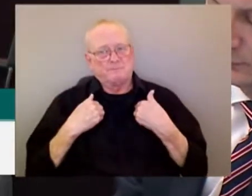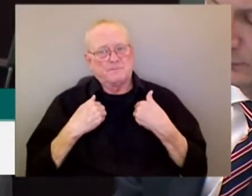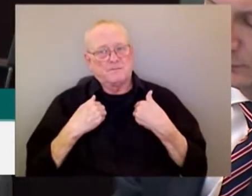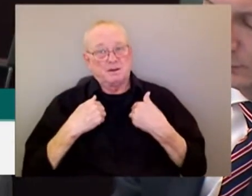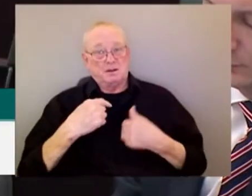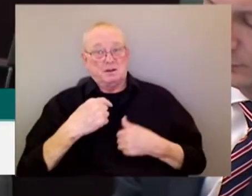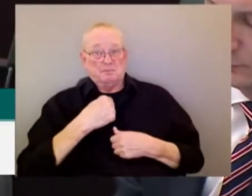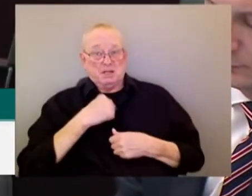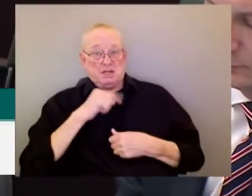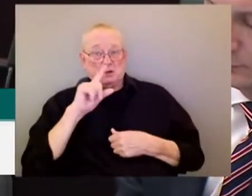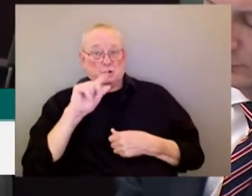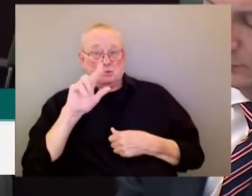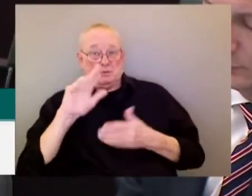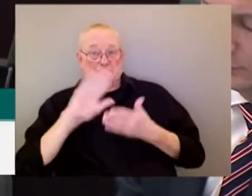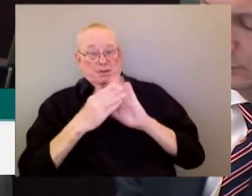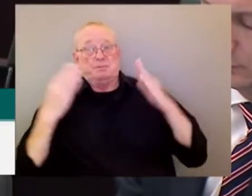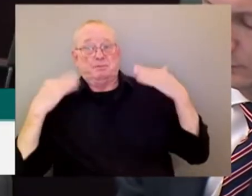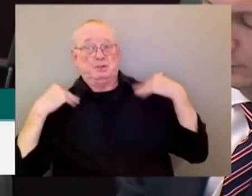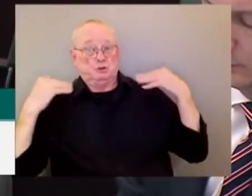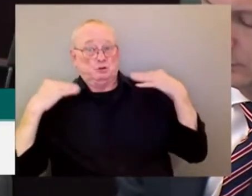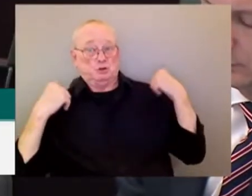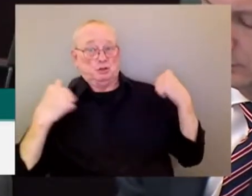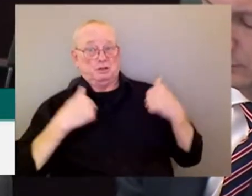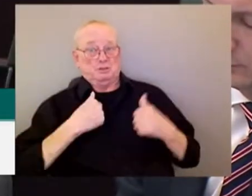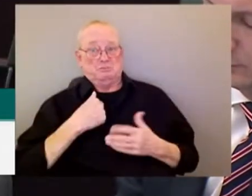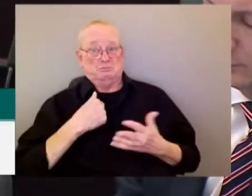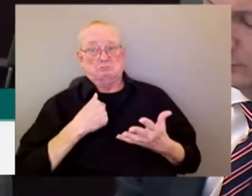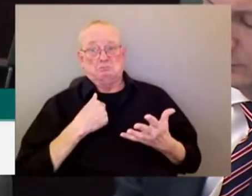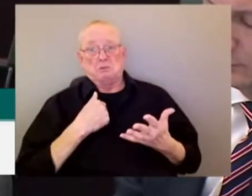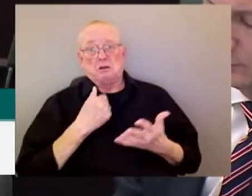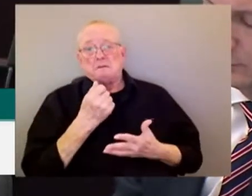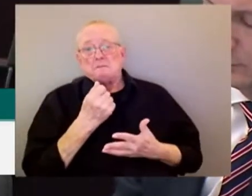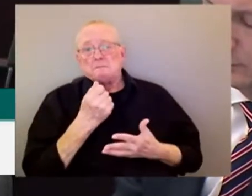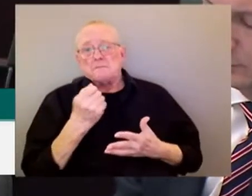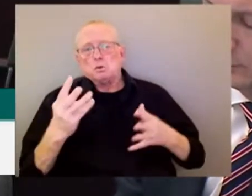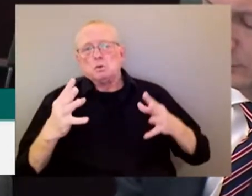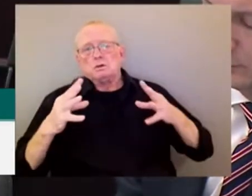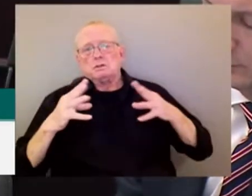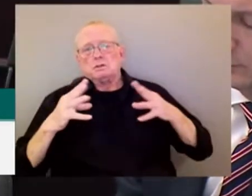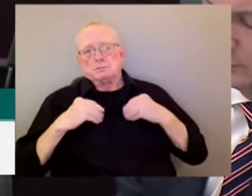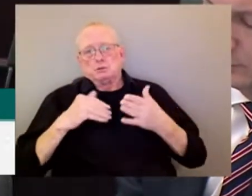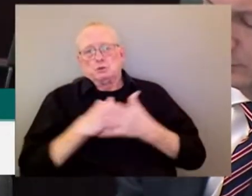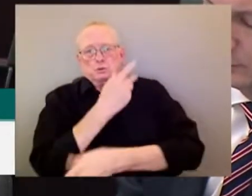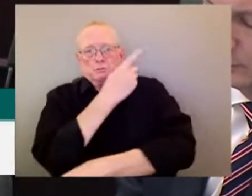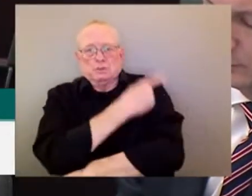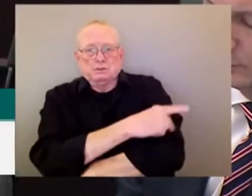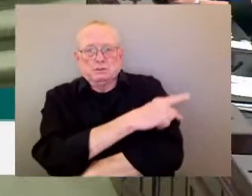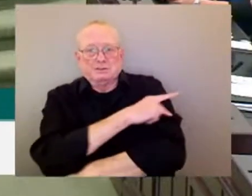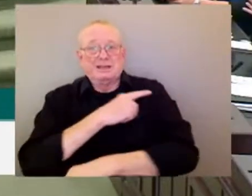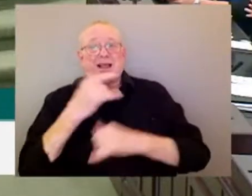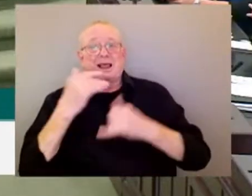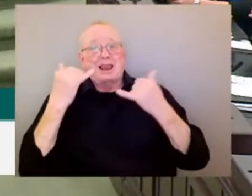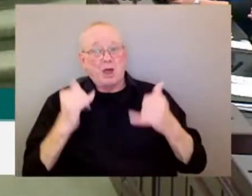had a handful of people taking new patients. We have over 602 doctors taking new patients now.